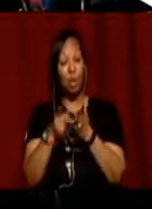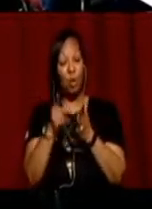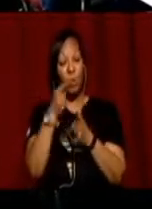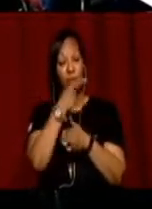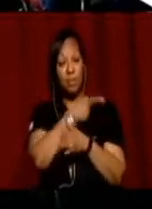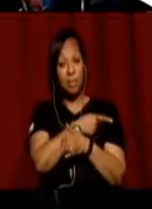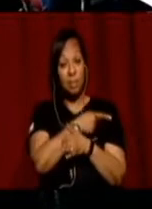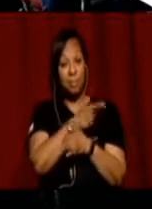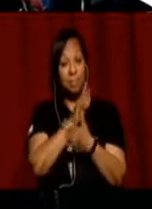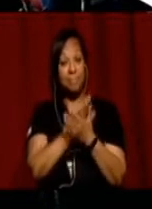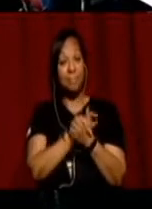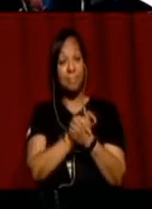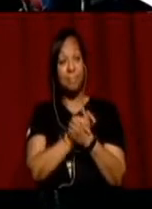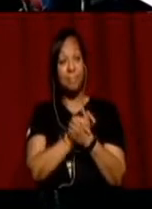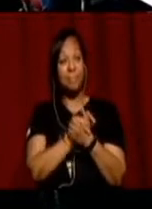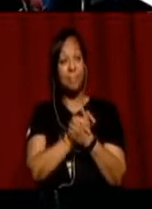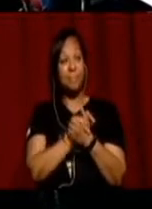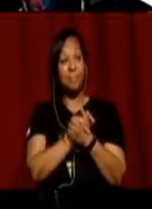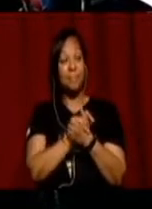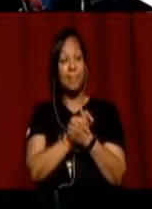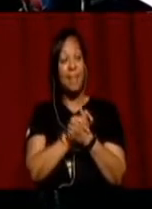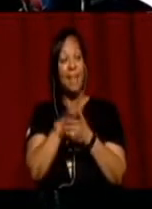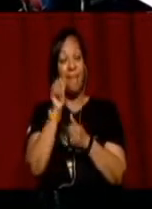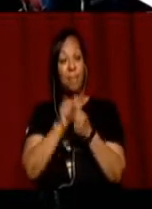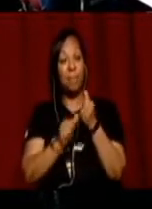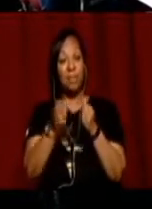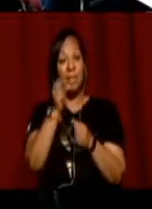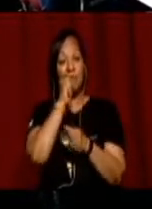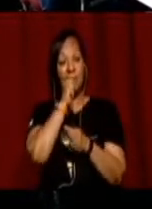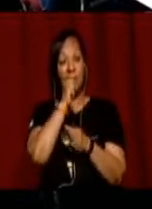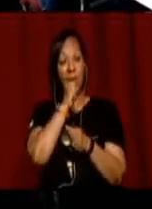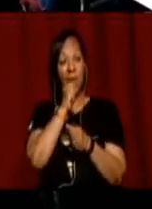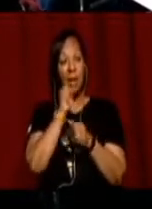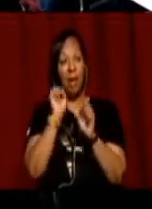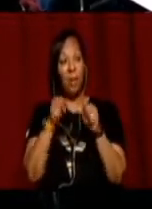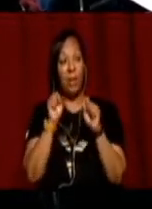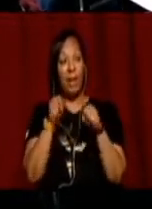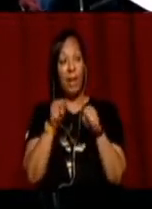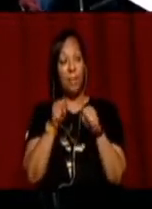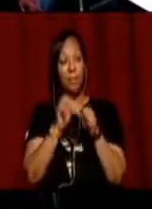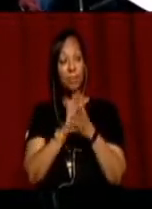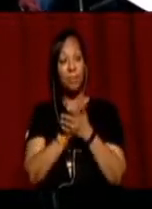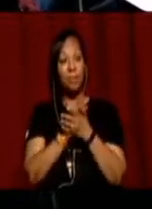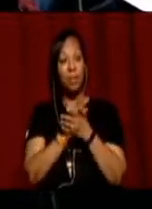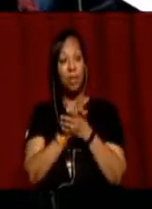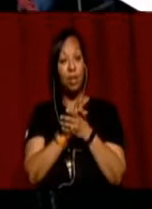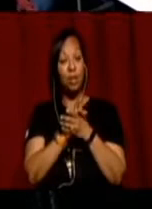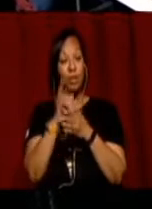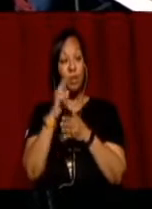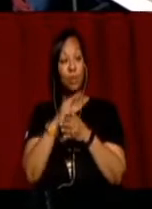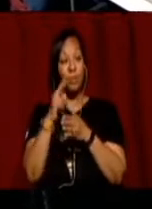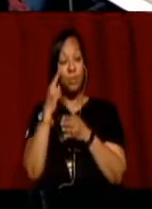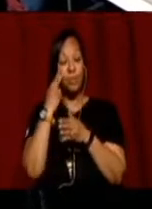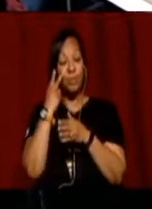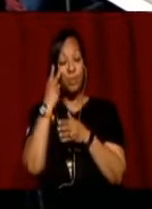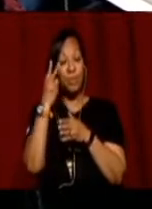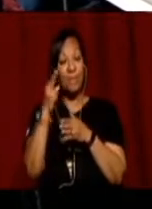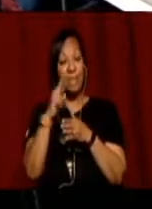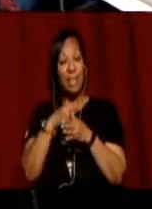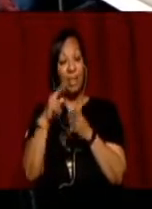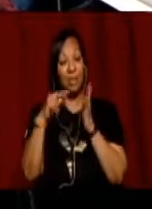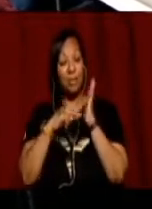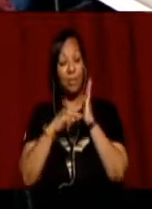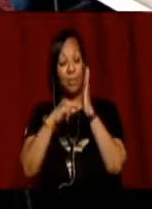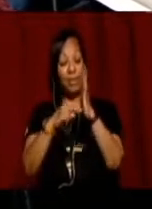to, okay, everybody has microphones. So are we able to reveal? Is there anybody that's going to